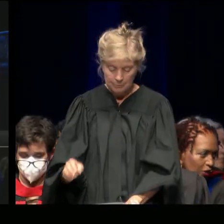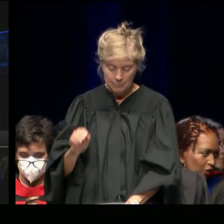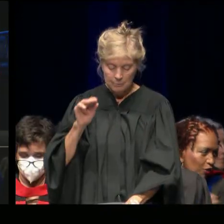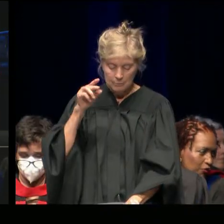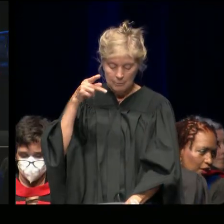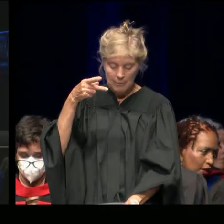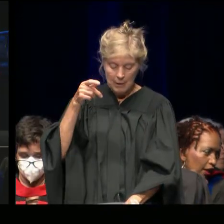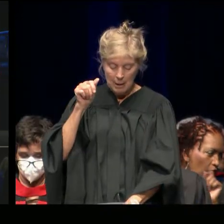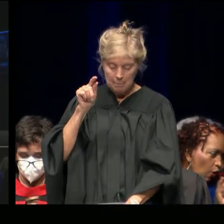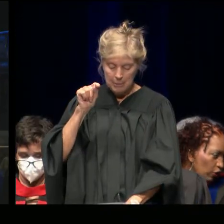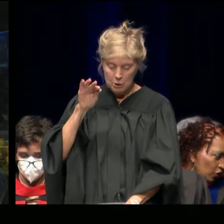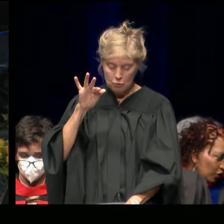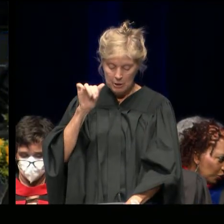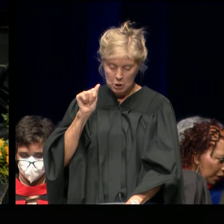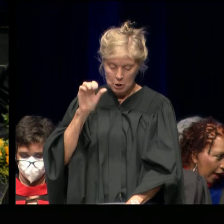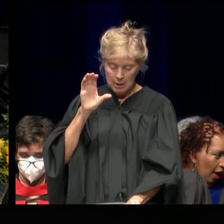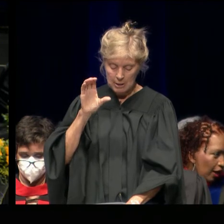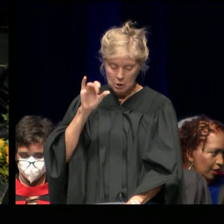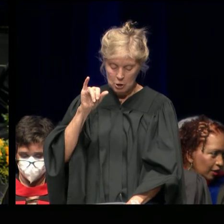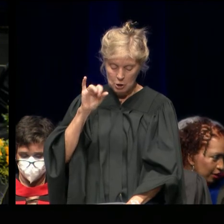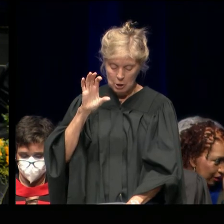Patricia Chiotsky.